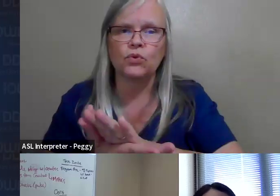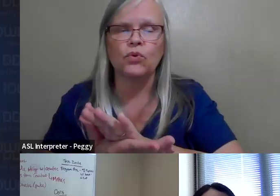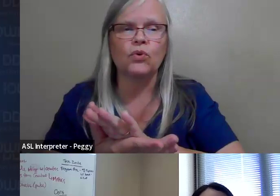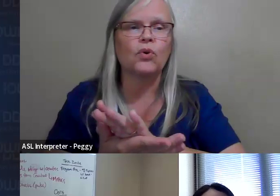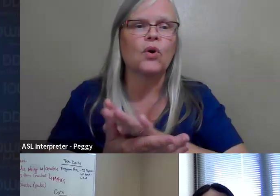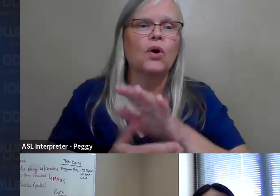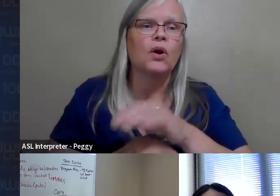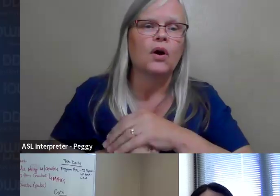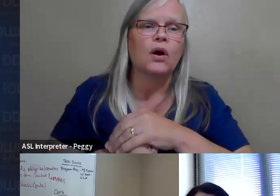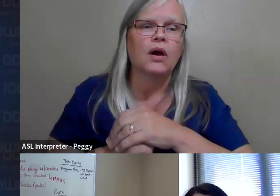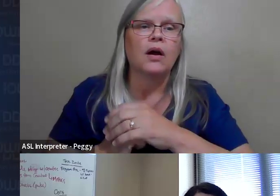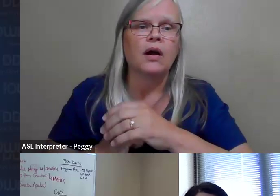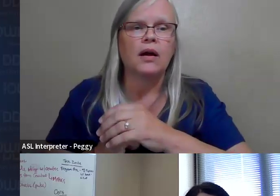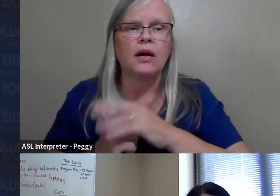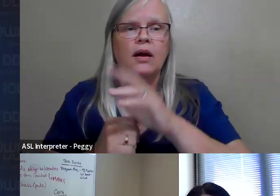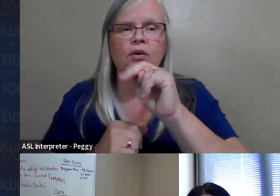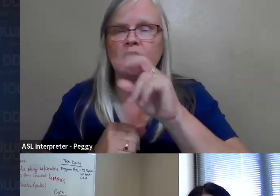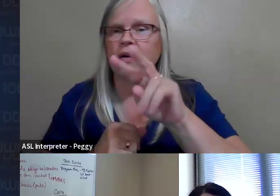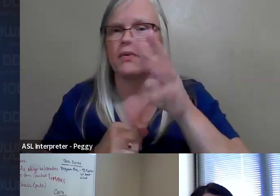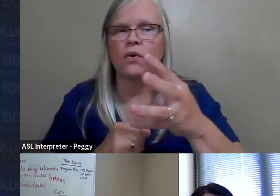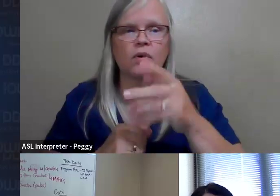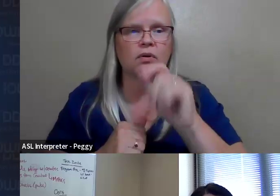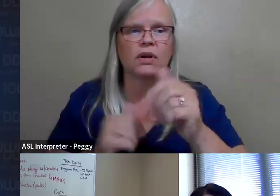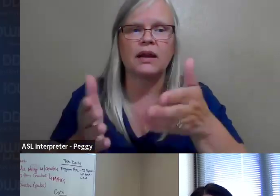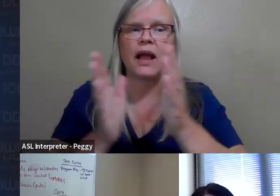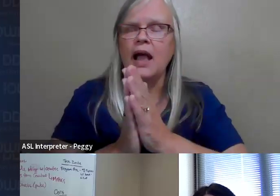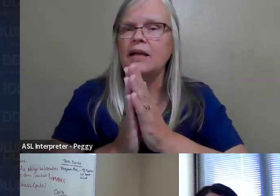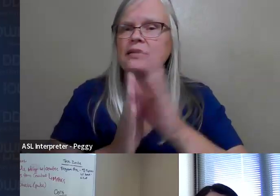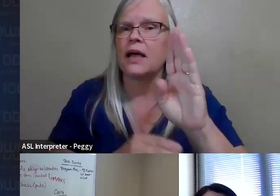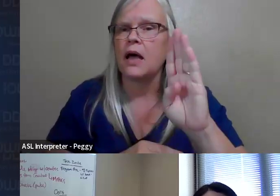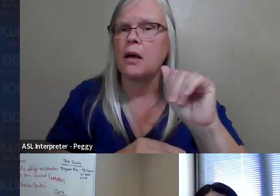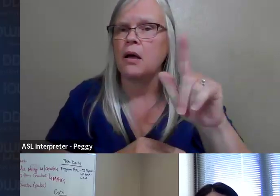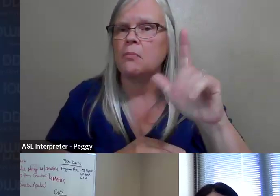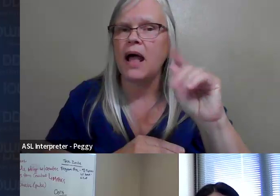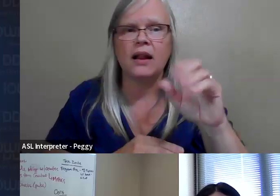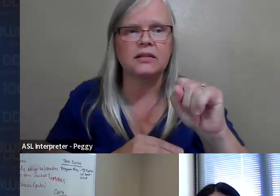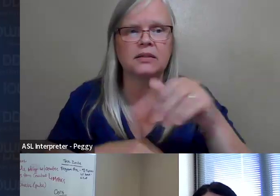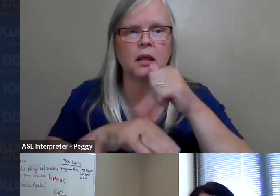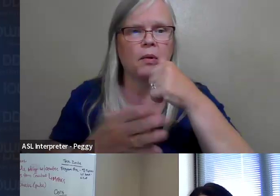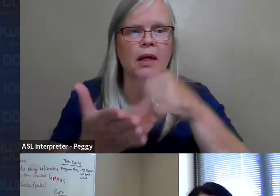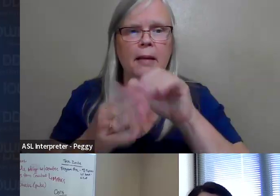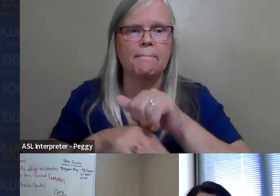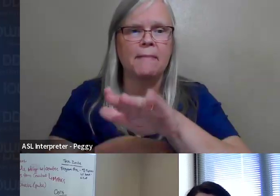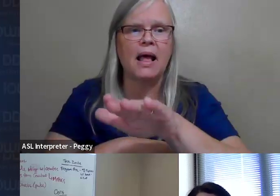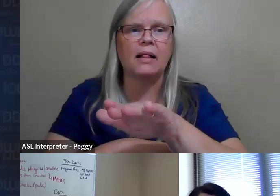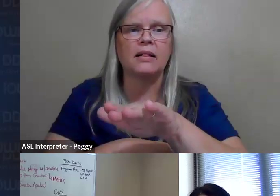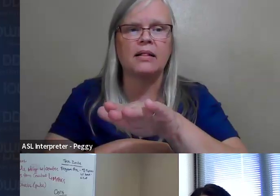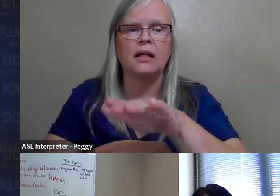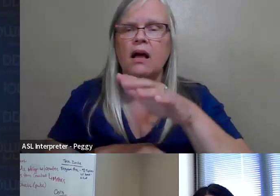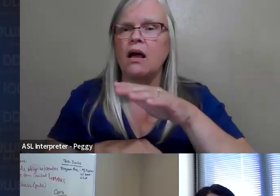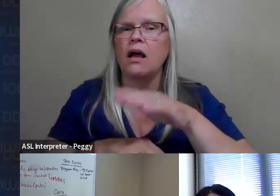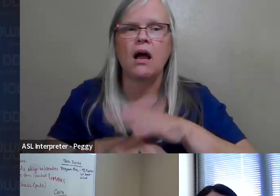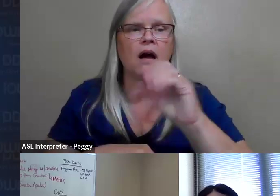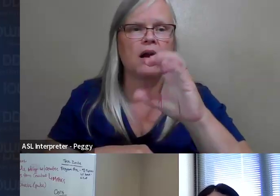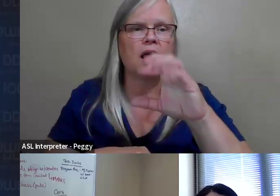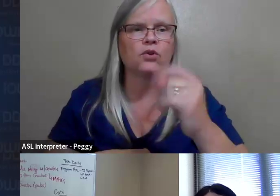is election day. You can start requesting ballots to be mailed out to you. They will start to begin to be mailed out on